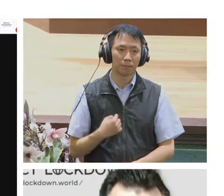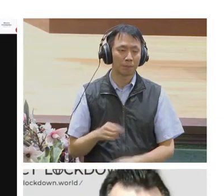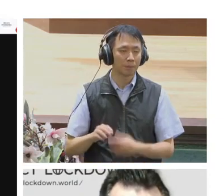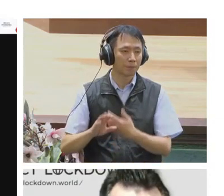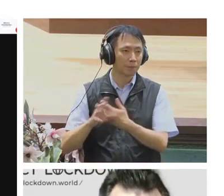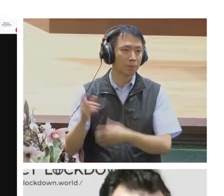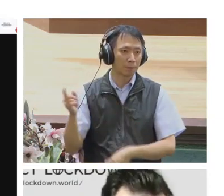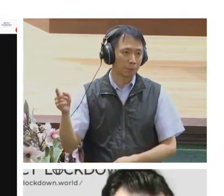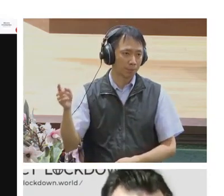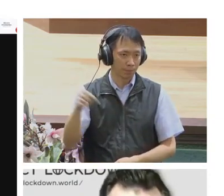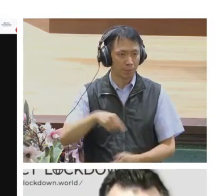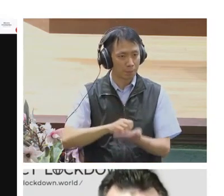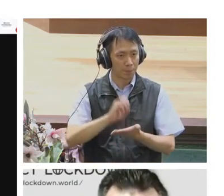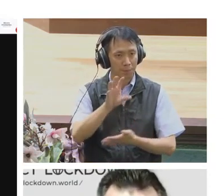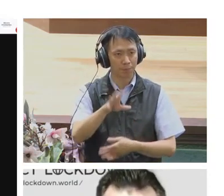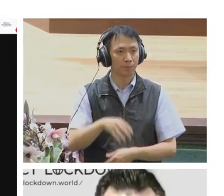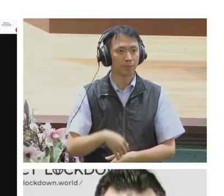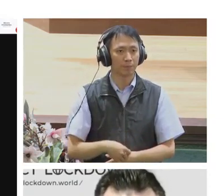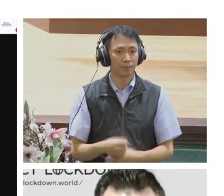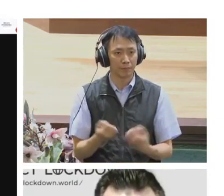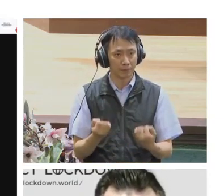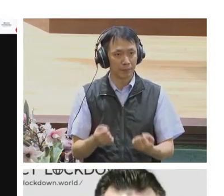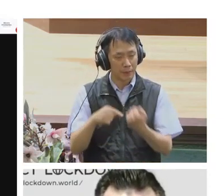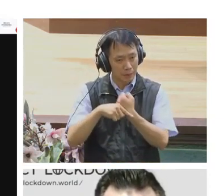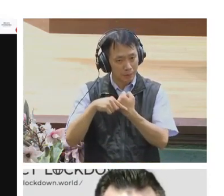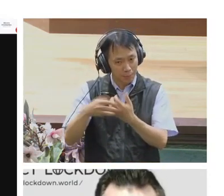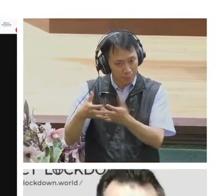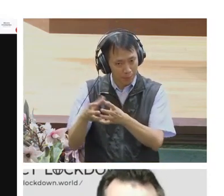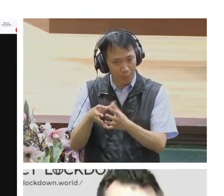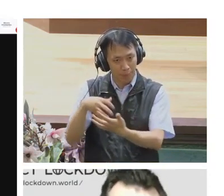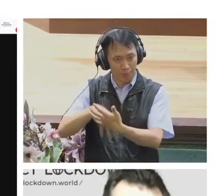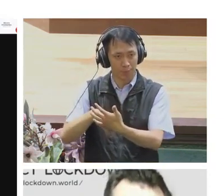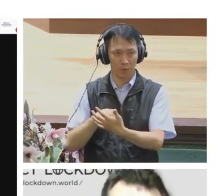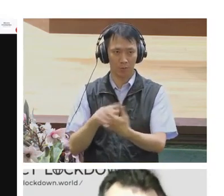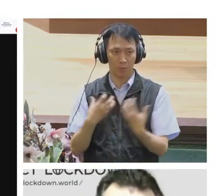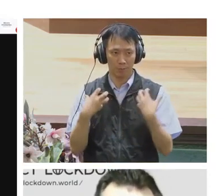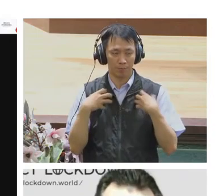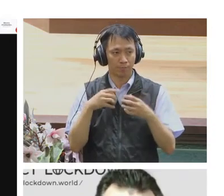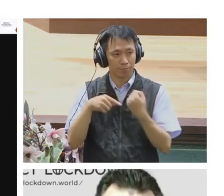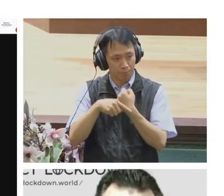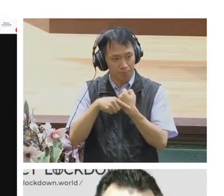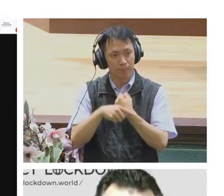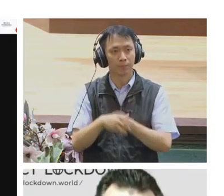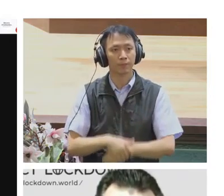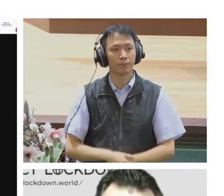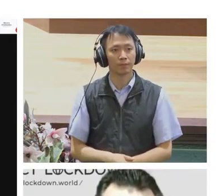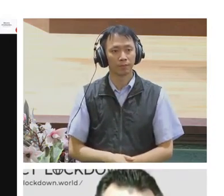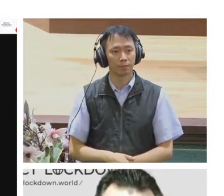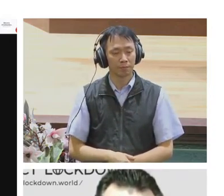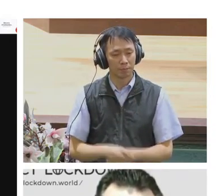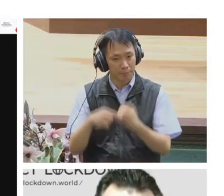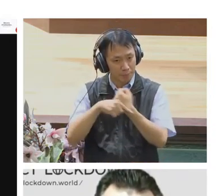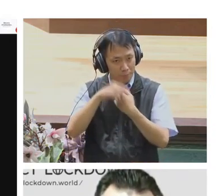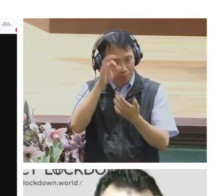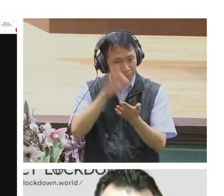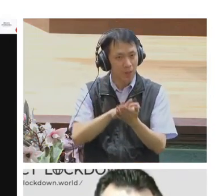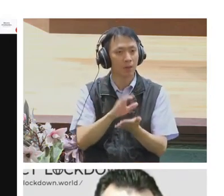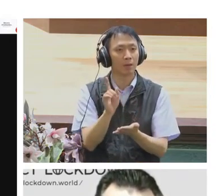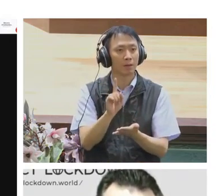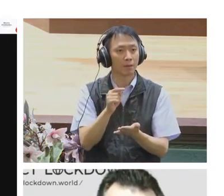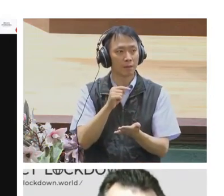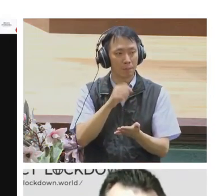been doing on the research team and some of our insights and our findings. And I think what's been really interesting is that this is